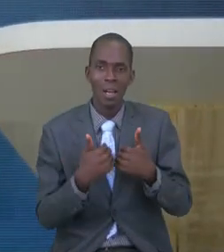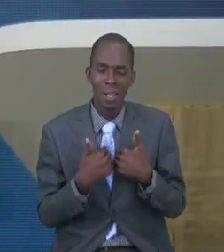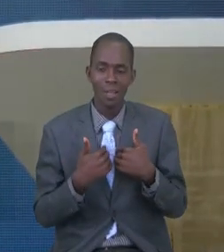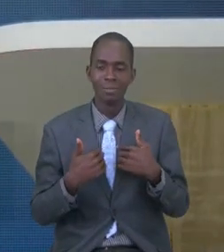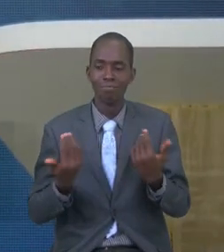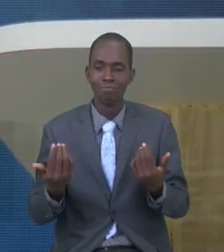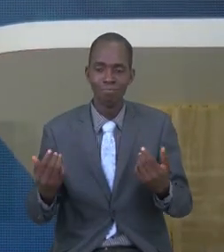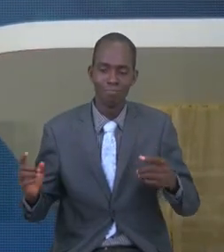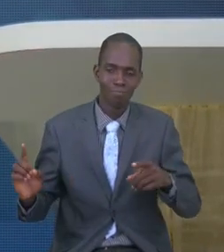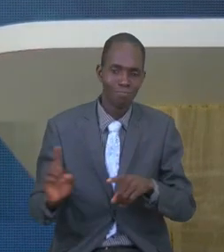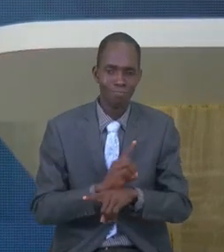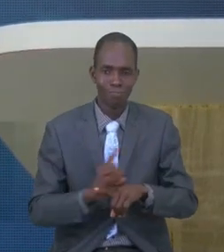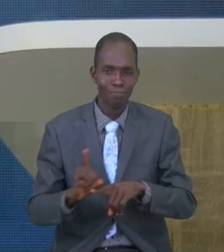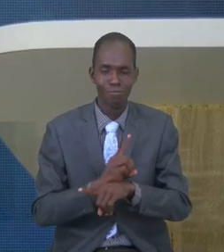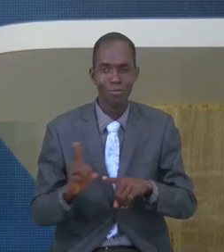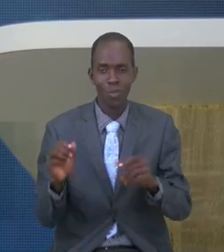with him,